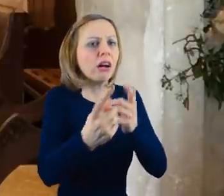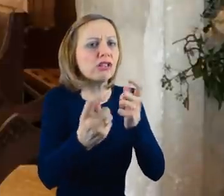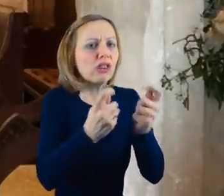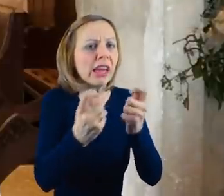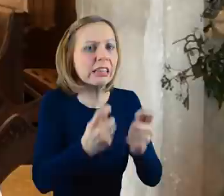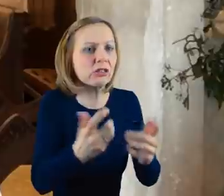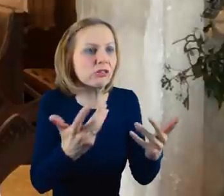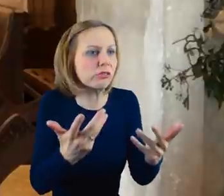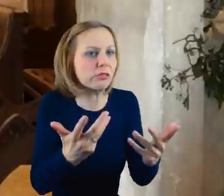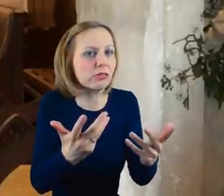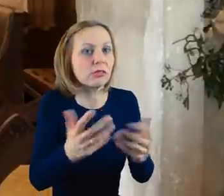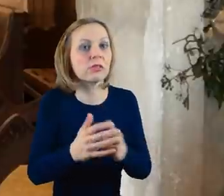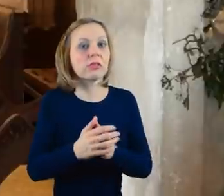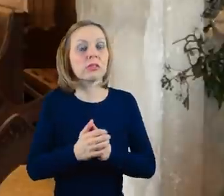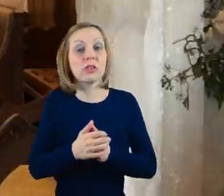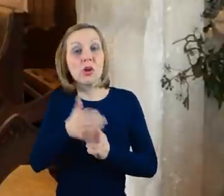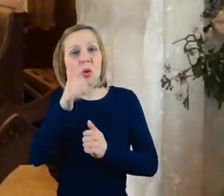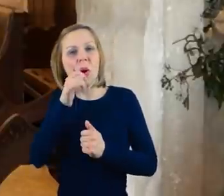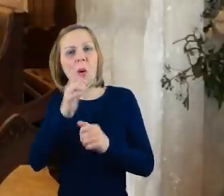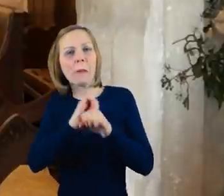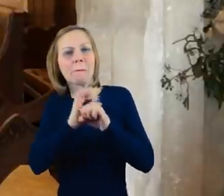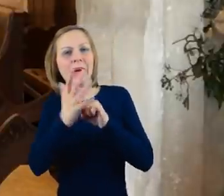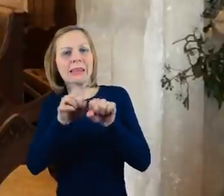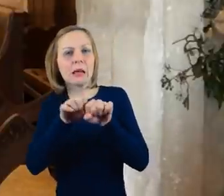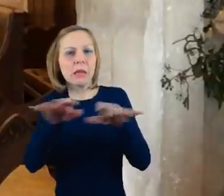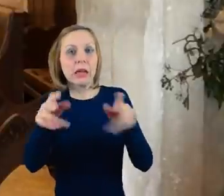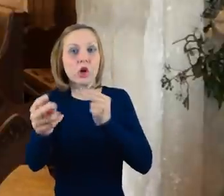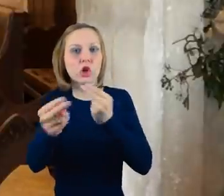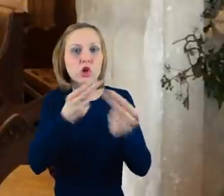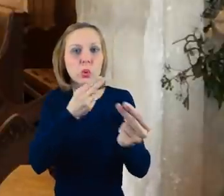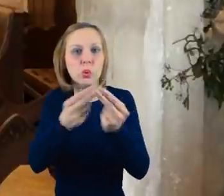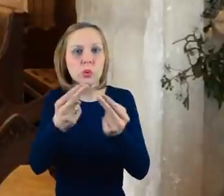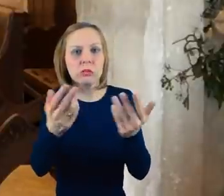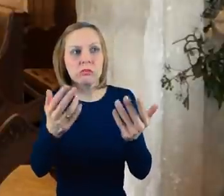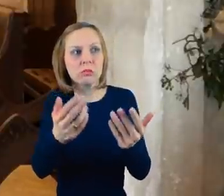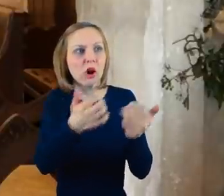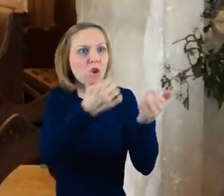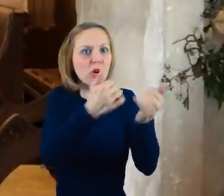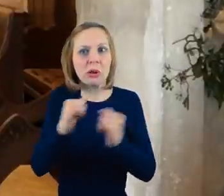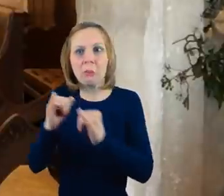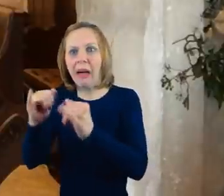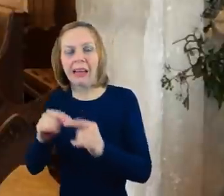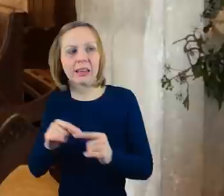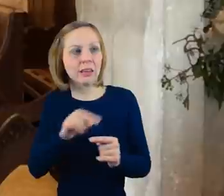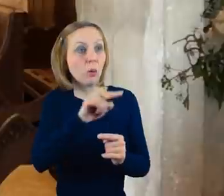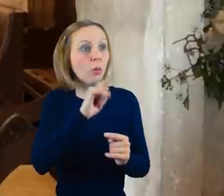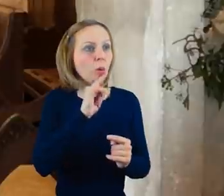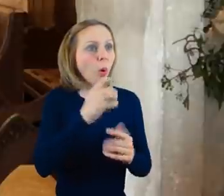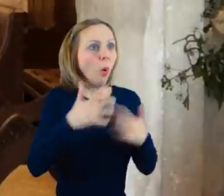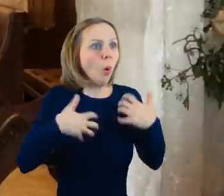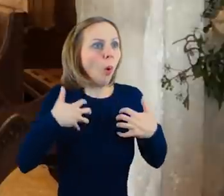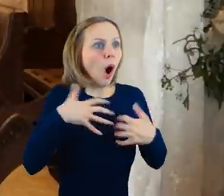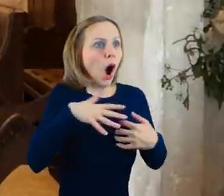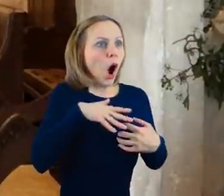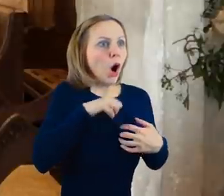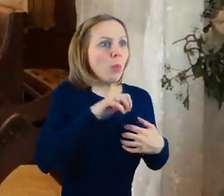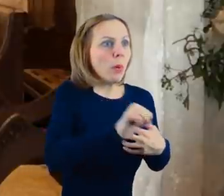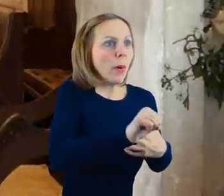news and bad news in the fight against the pandemic. There is hope one day and sadness the